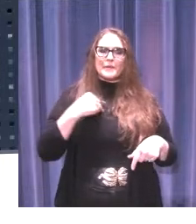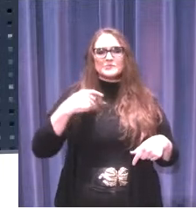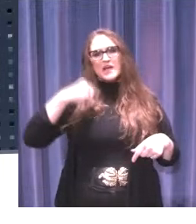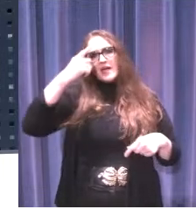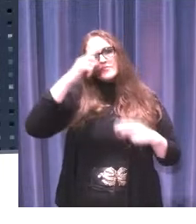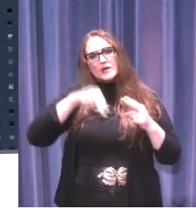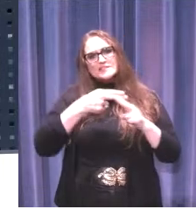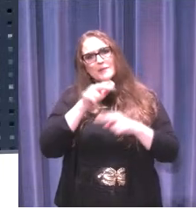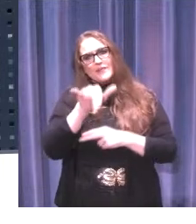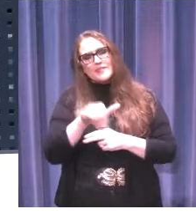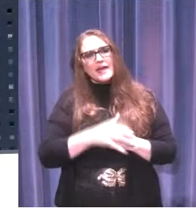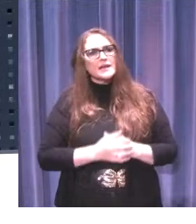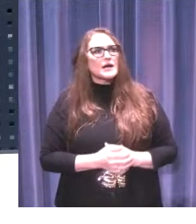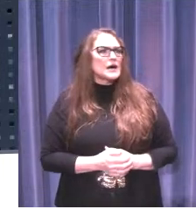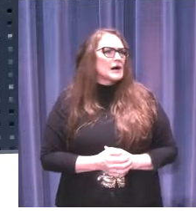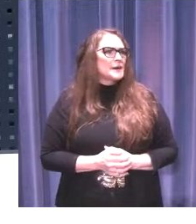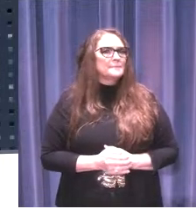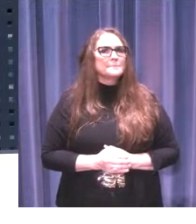about that.